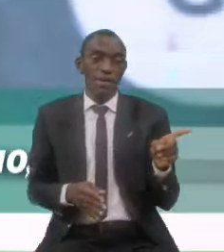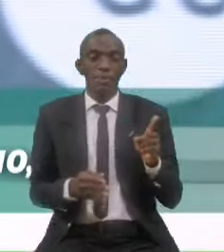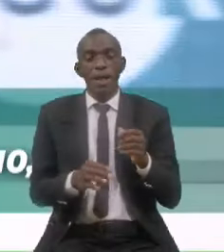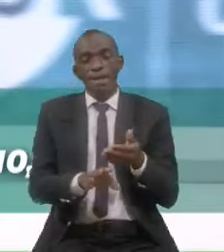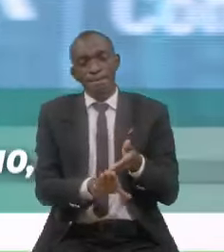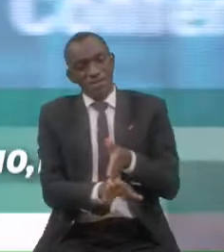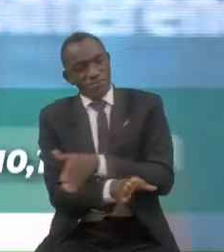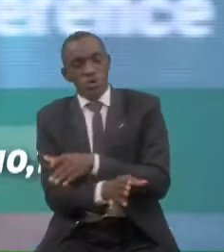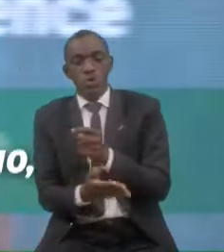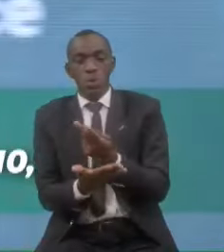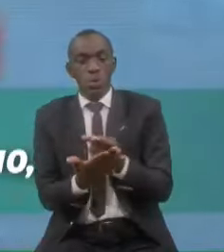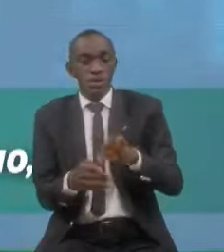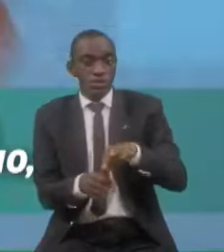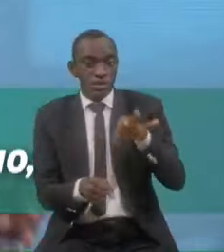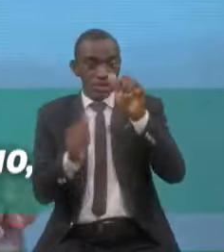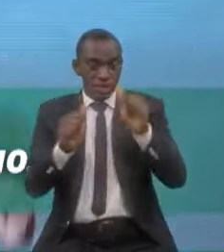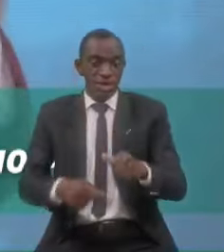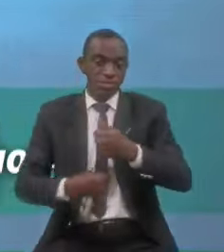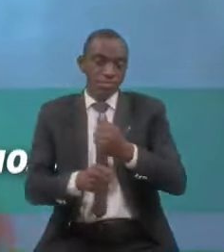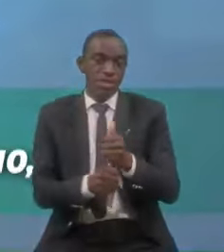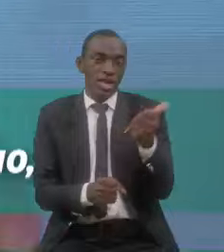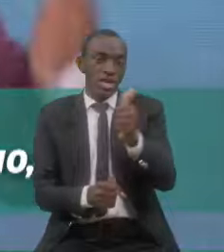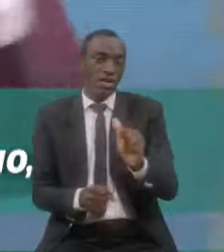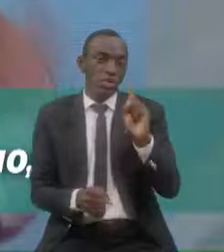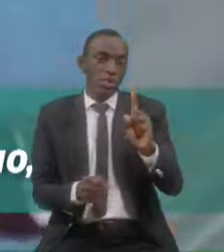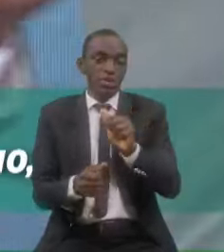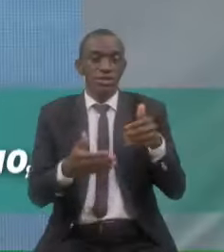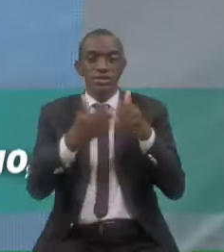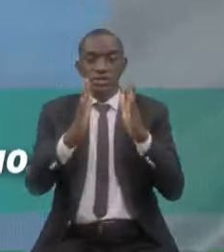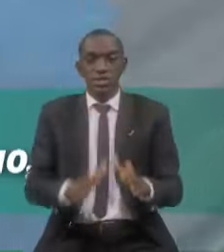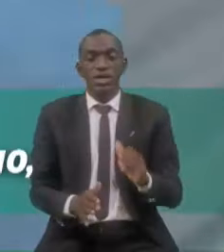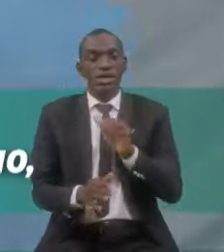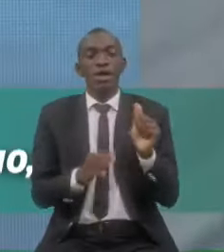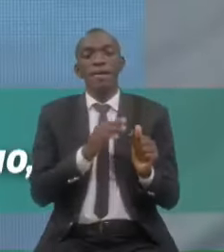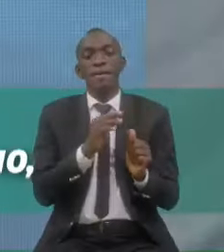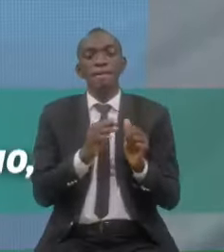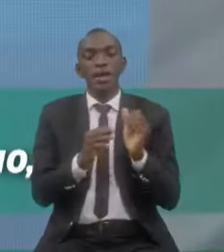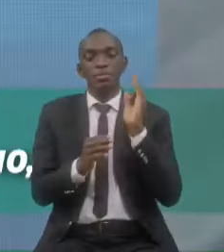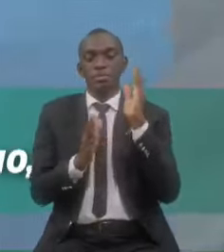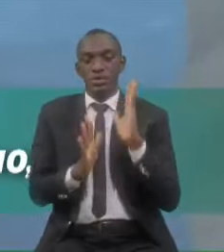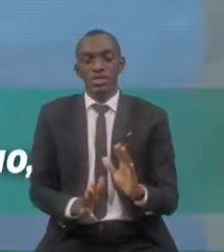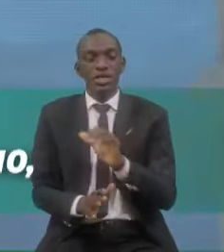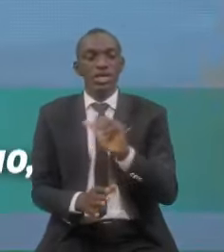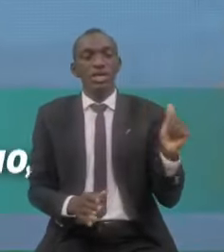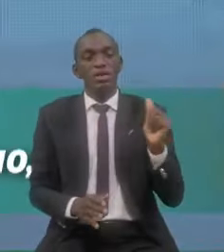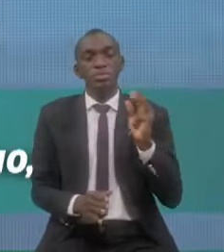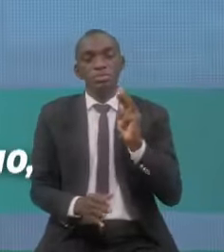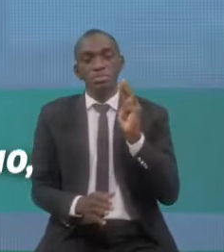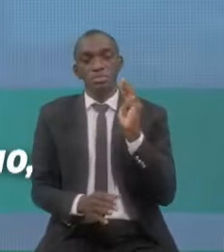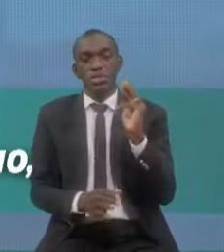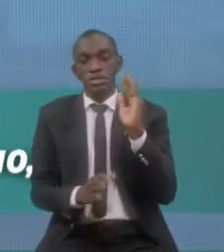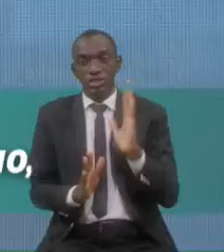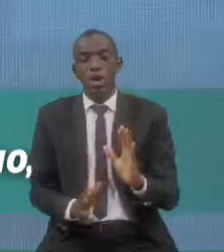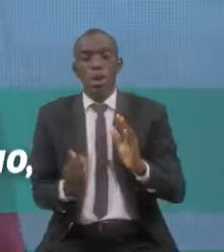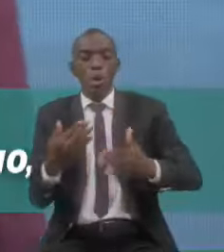make anyone a leader, a pastor, overseer, a minister, over the flock, that person